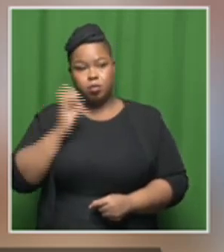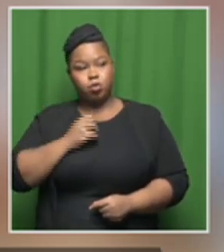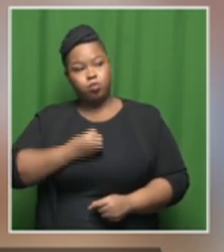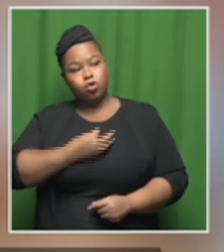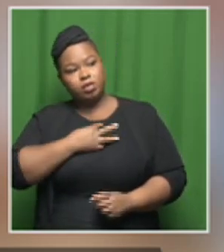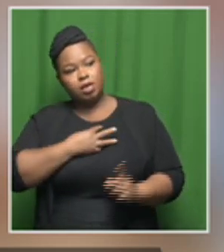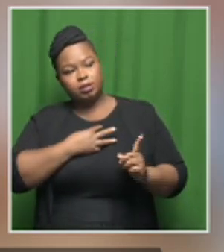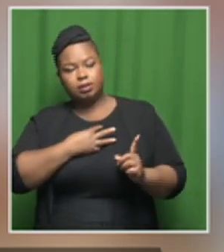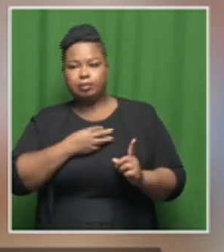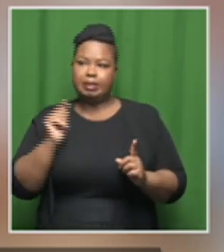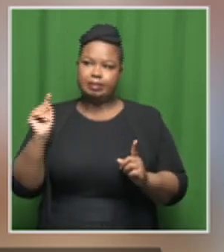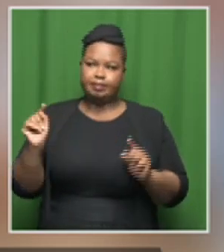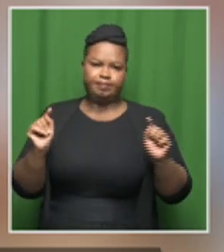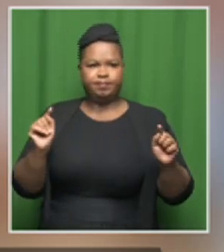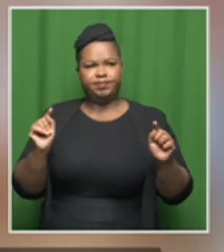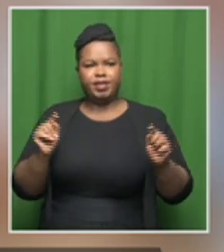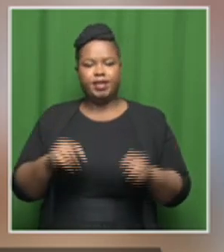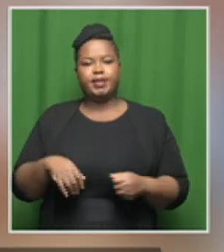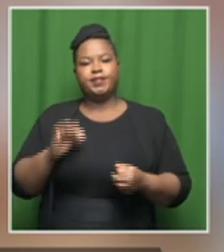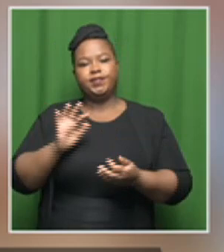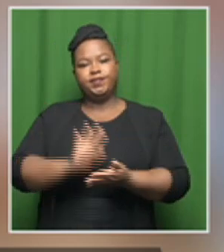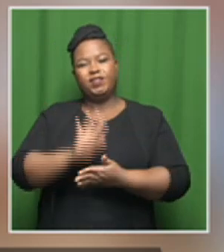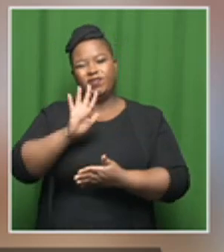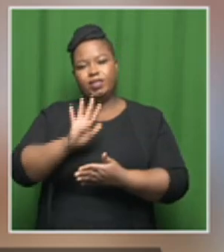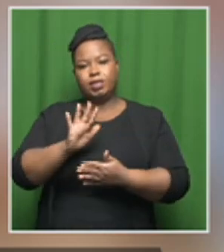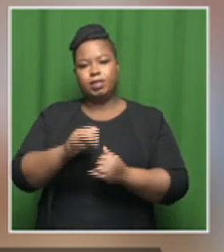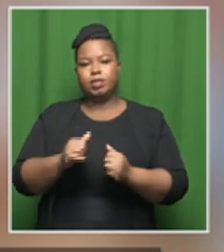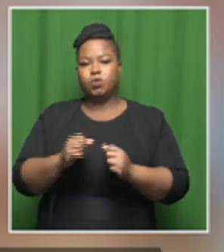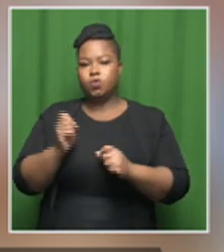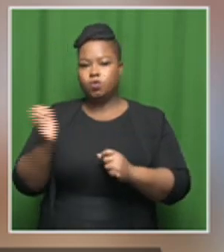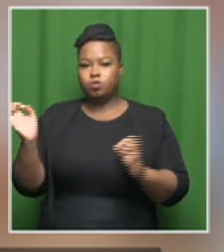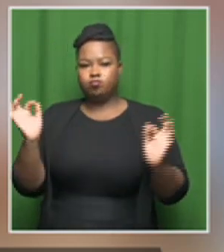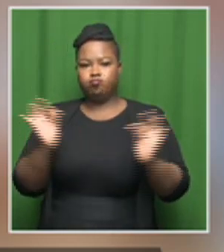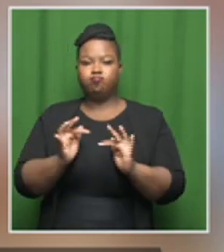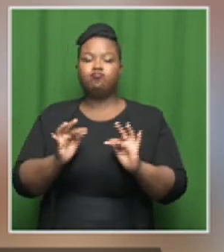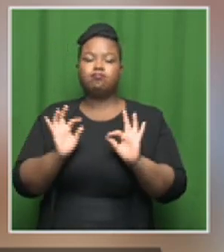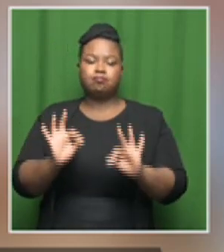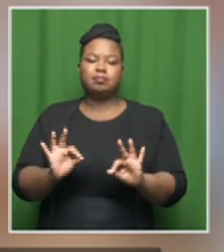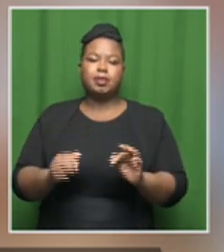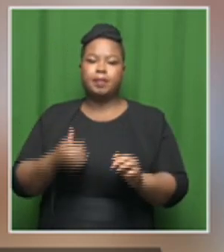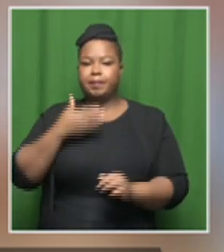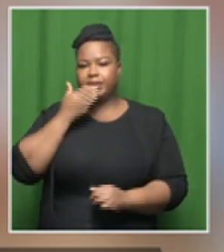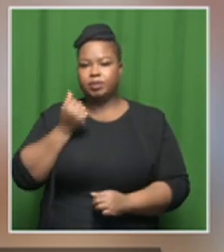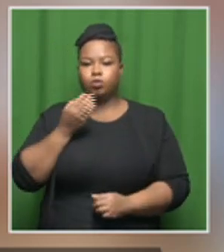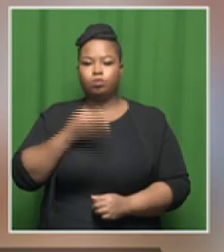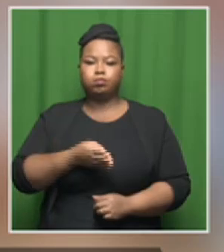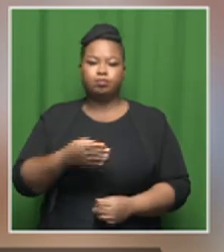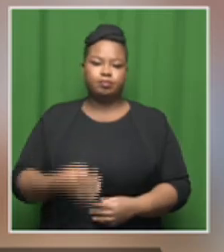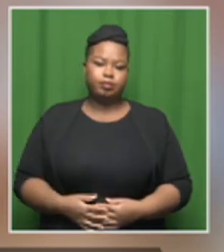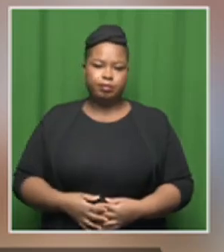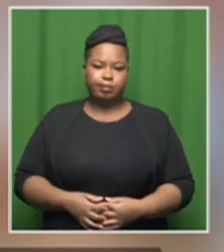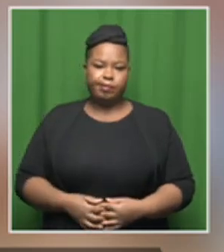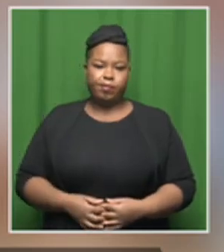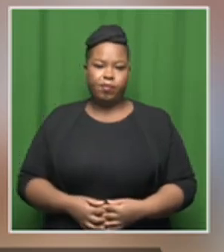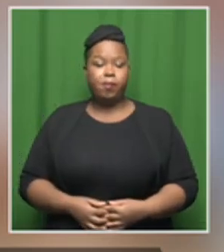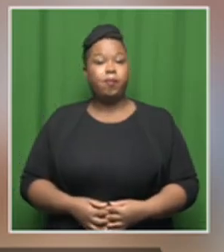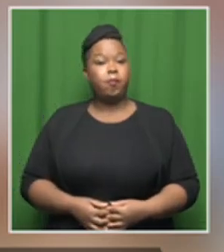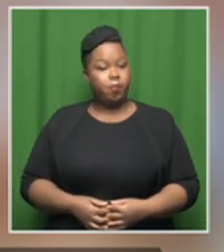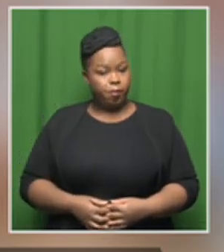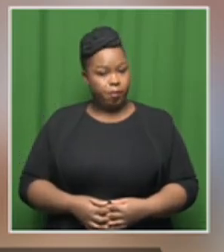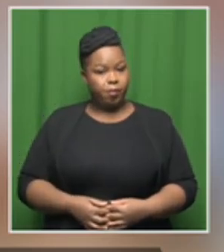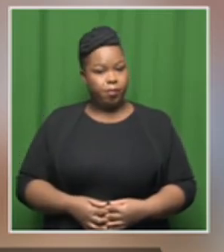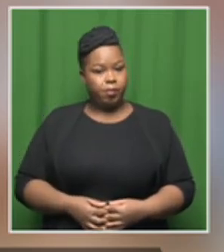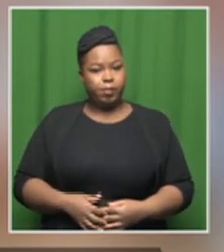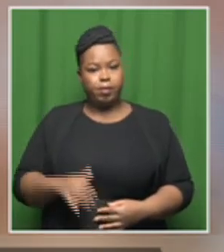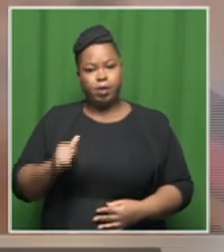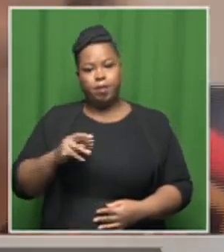the first time, 15 first-liners that went on tour. Oh, that sounds very, very interesting. Amanda,